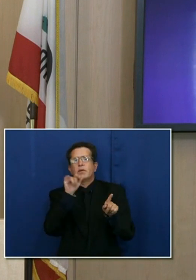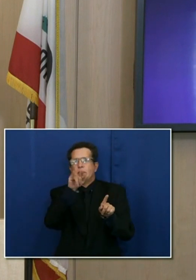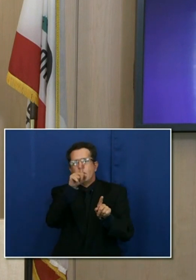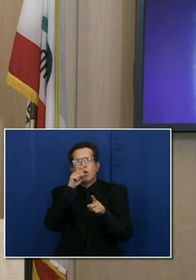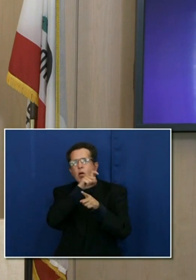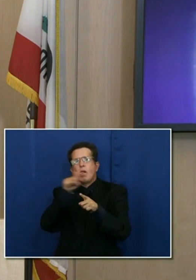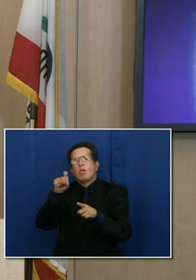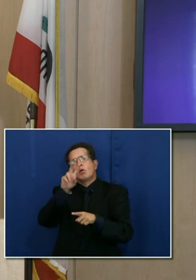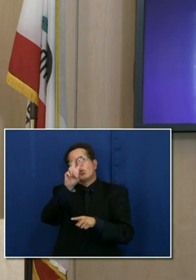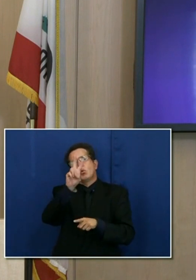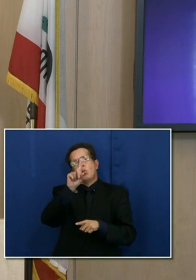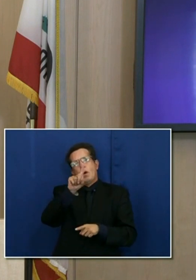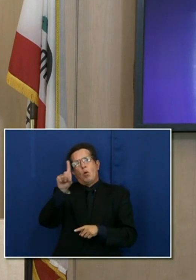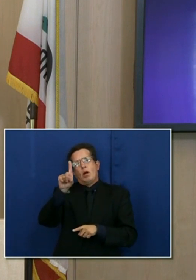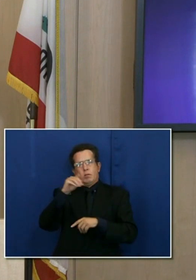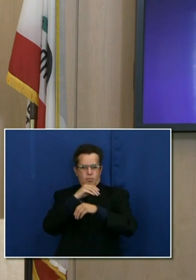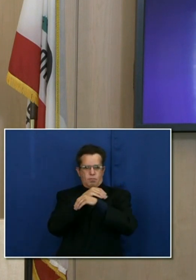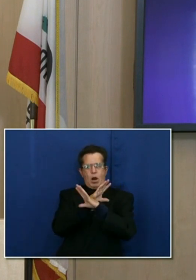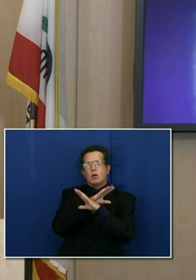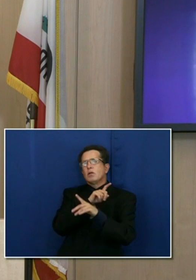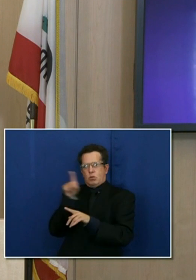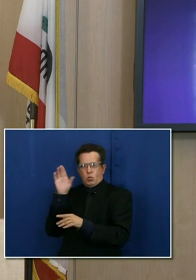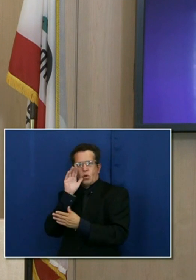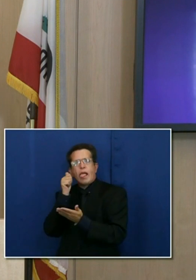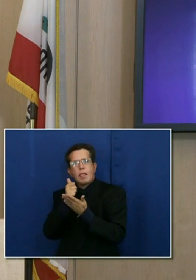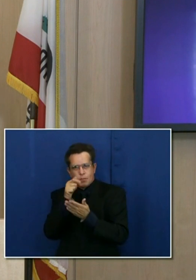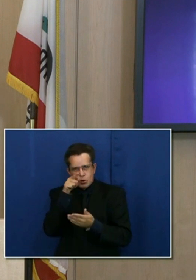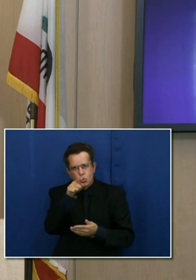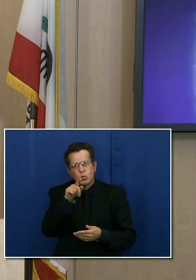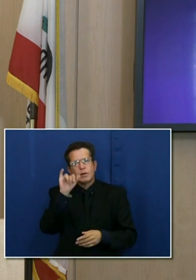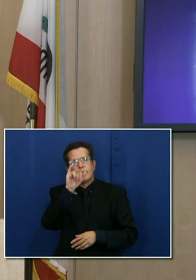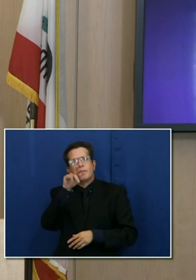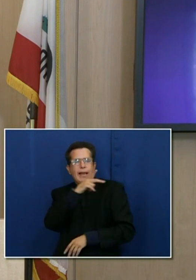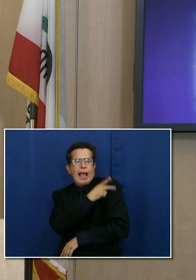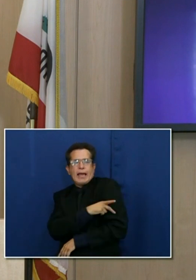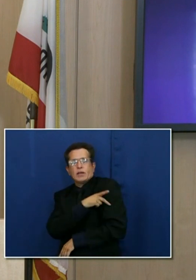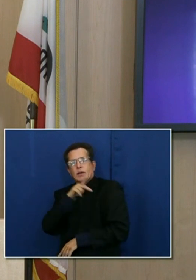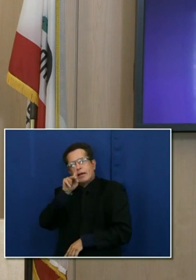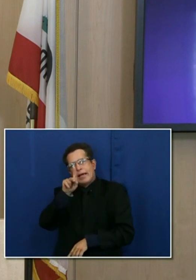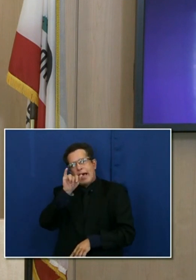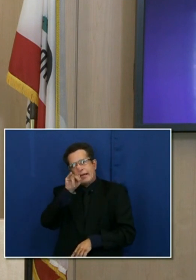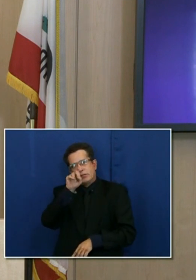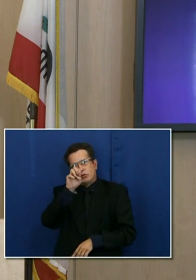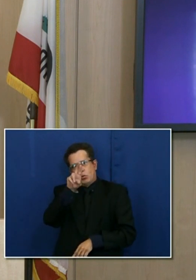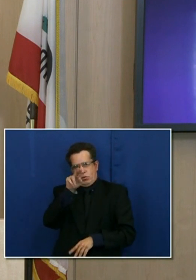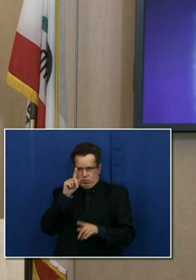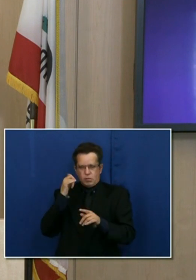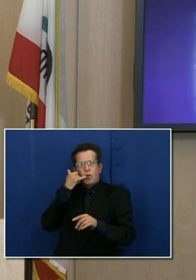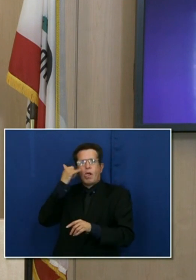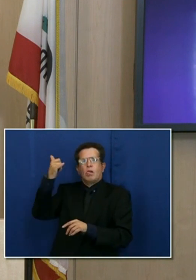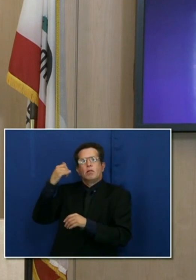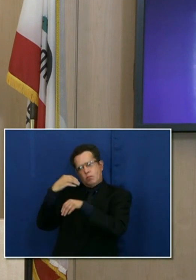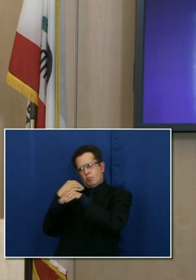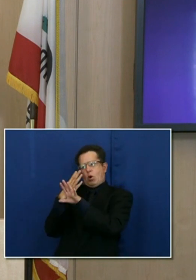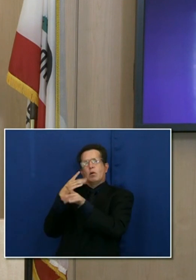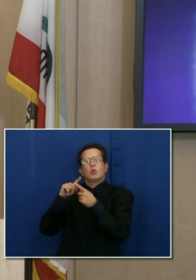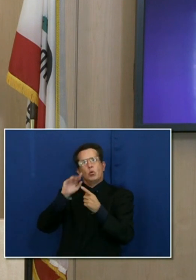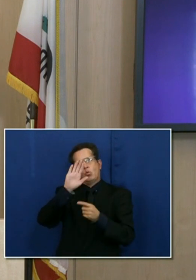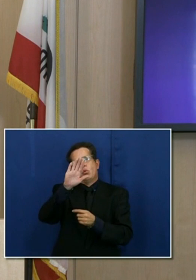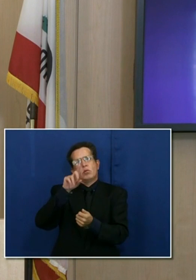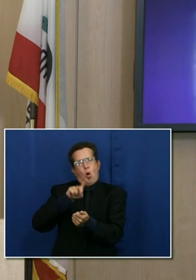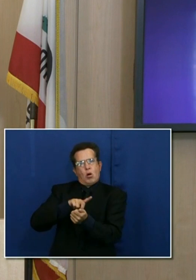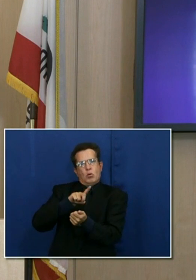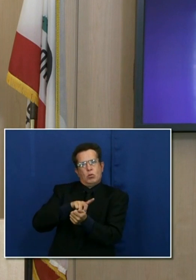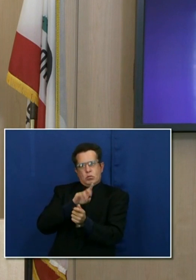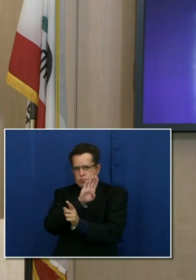they can give you access to that information. If you're a Kaiser Permanente patient, you got to get back to your Kaiser doctor. But in